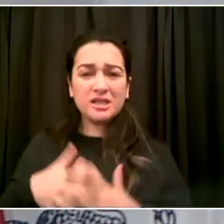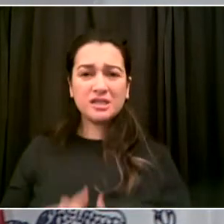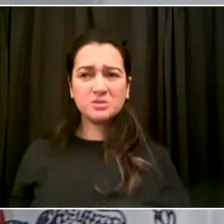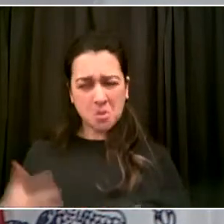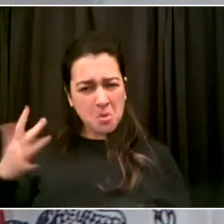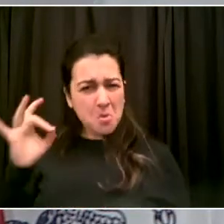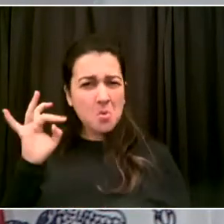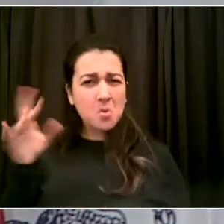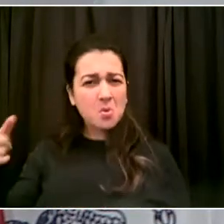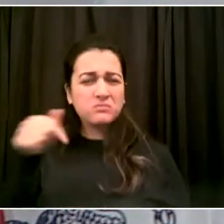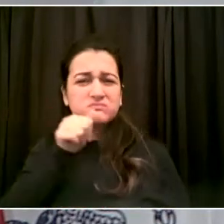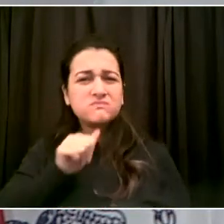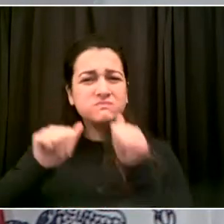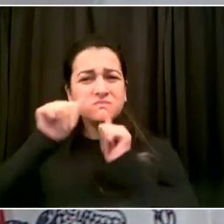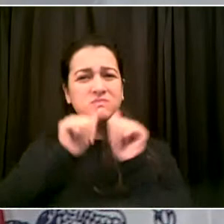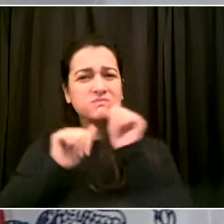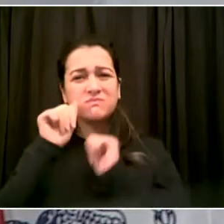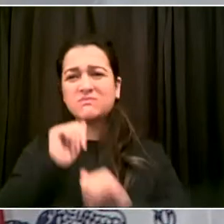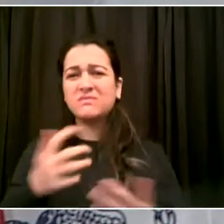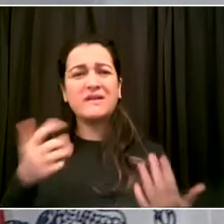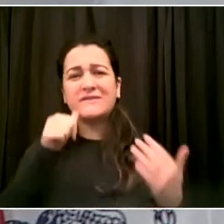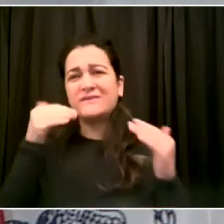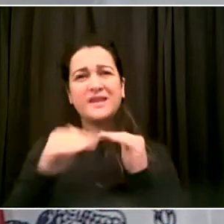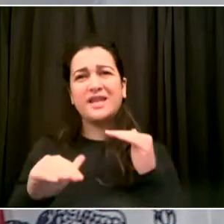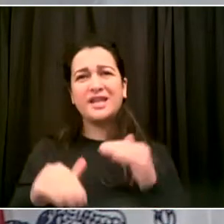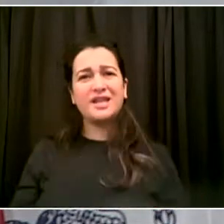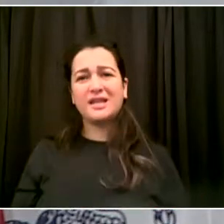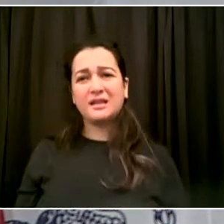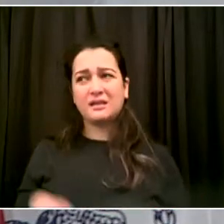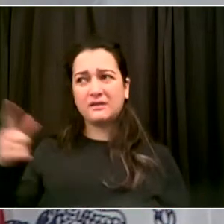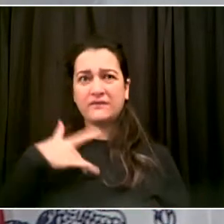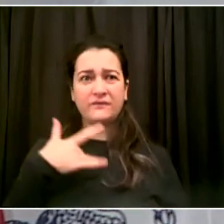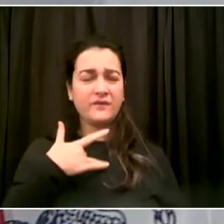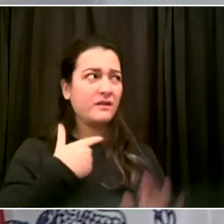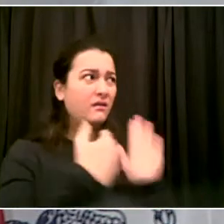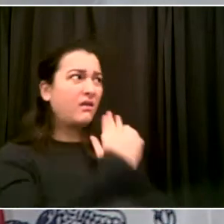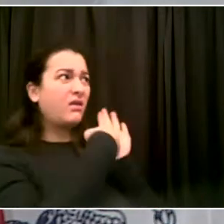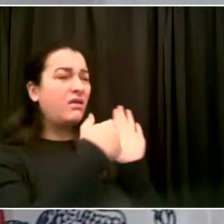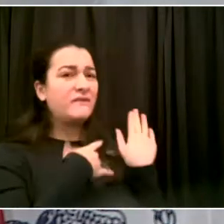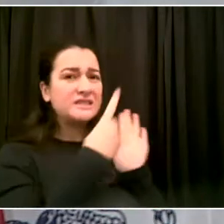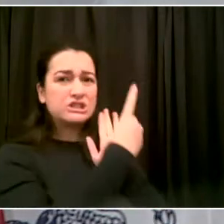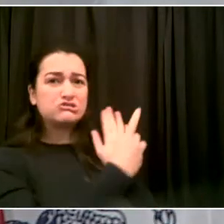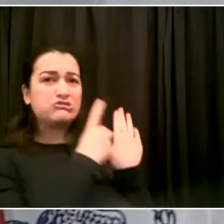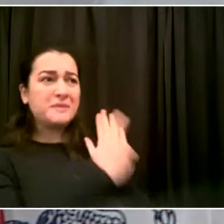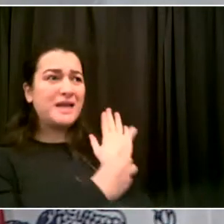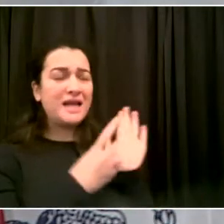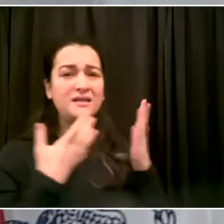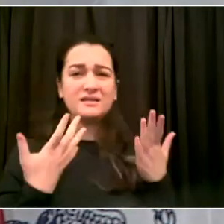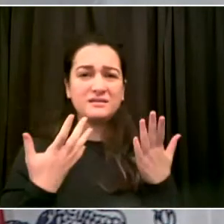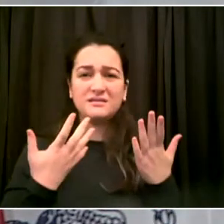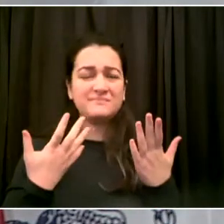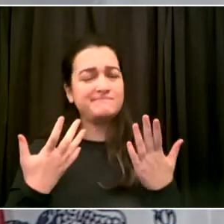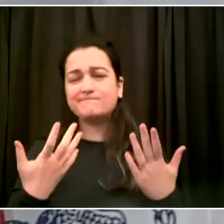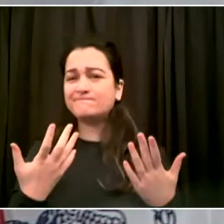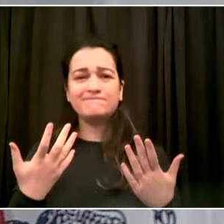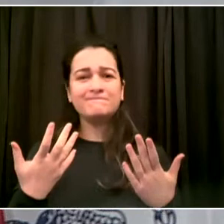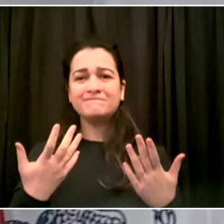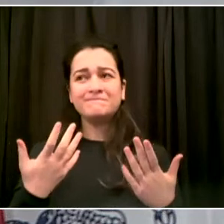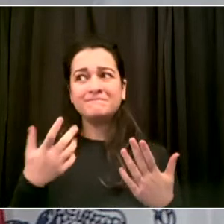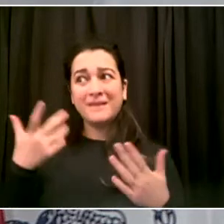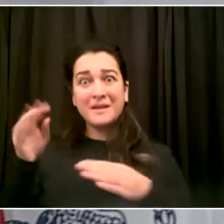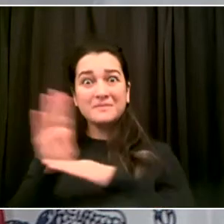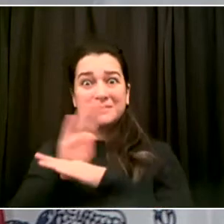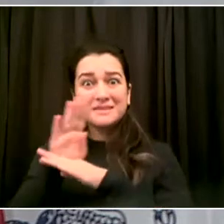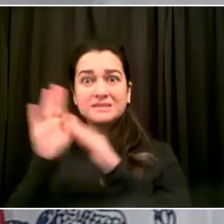saw their customers no longer come. It's been a very tough time for Asian communities. And let's